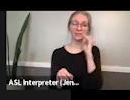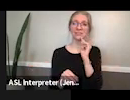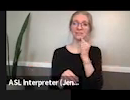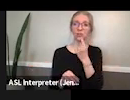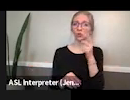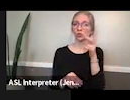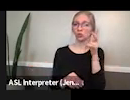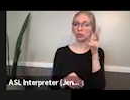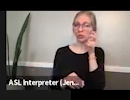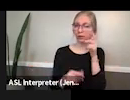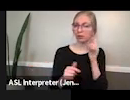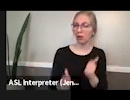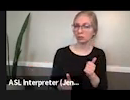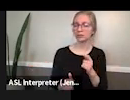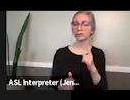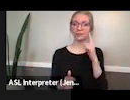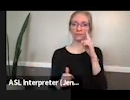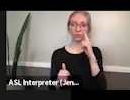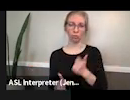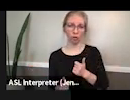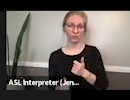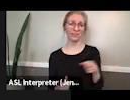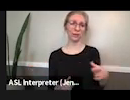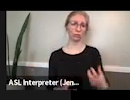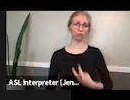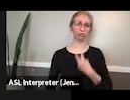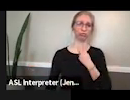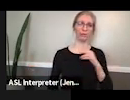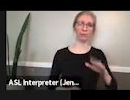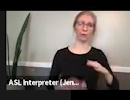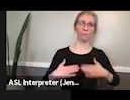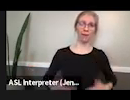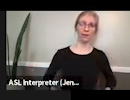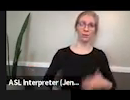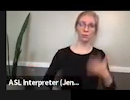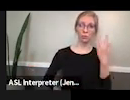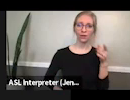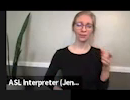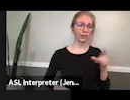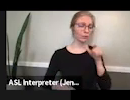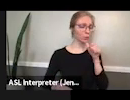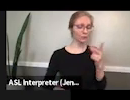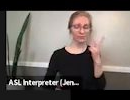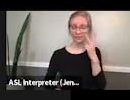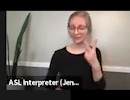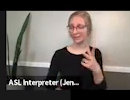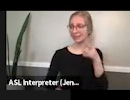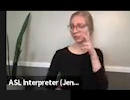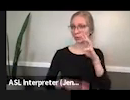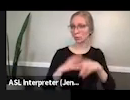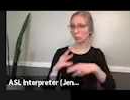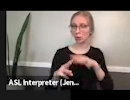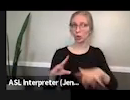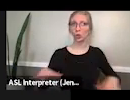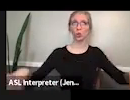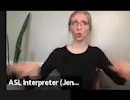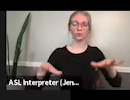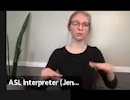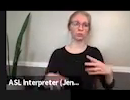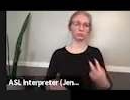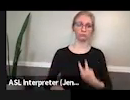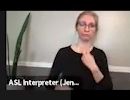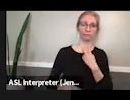losses, that's it. They're trapped in their bodies because they don't see and hear the world out there. So they're trapped in here, and we're going to invite them out of